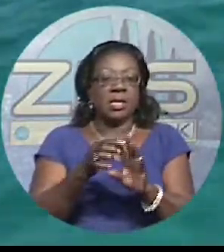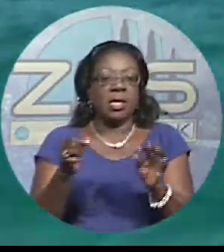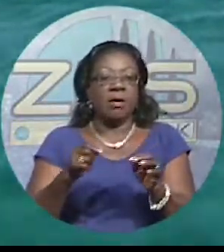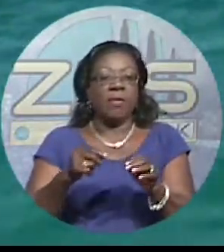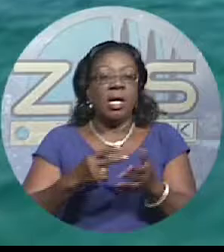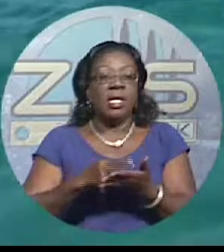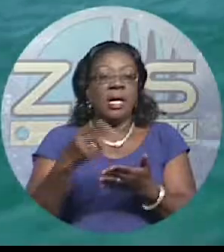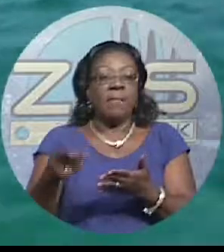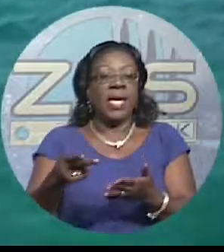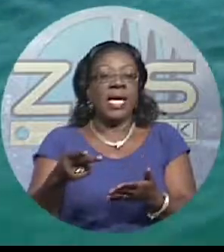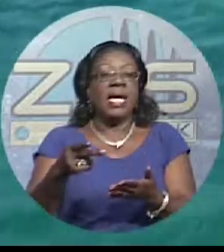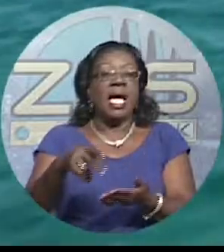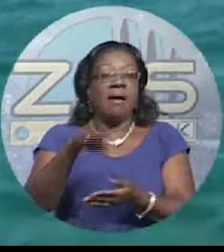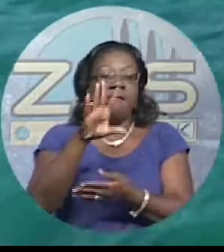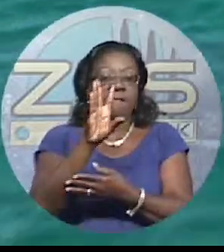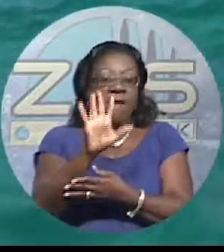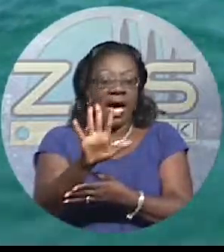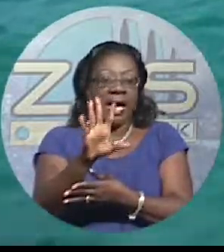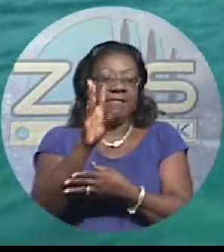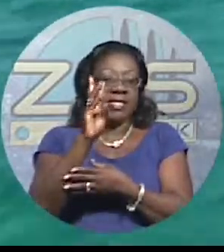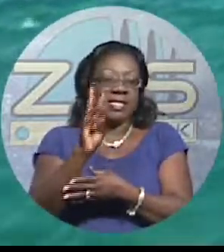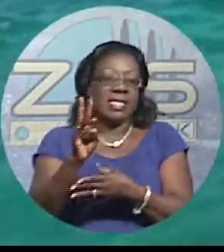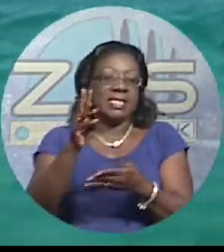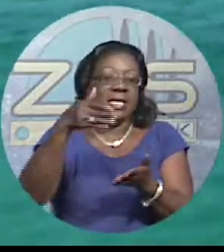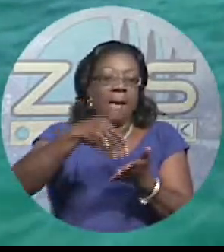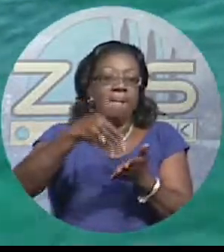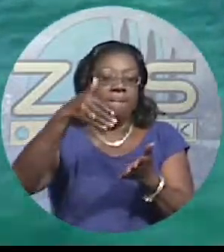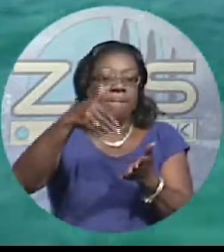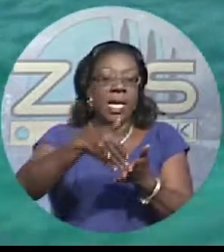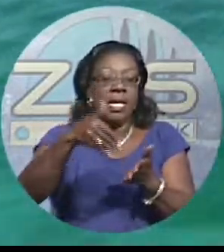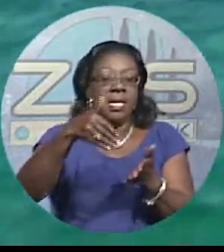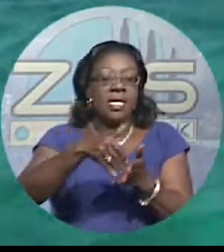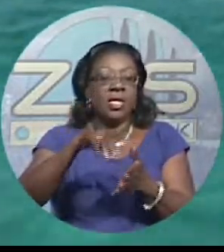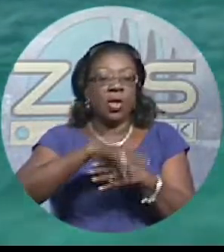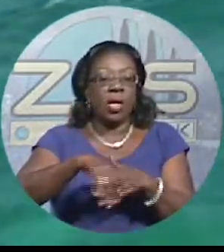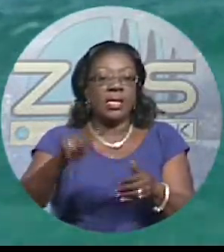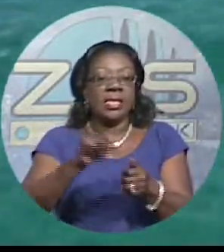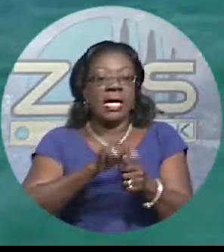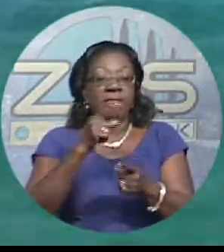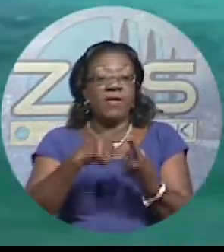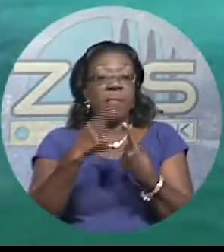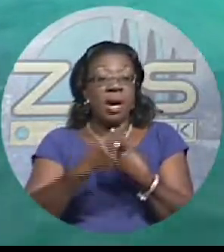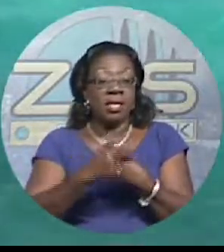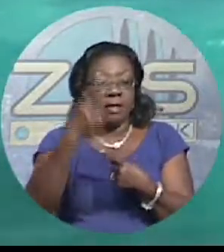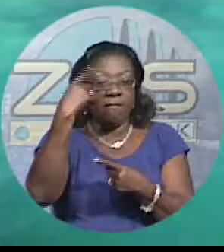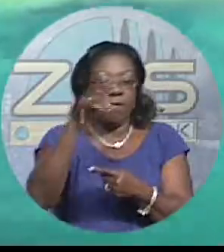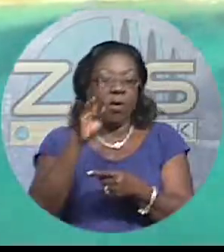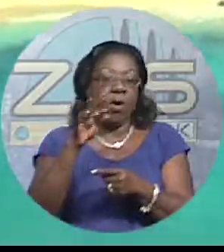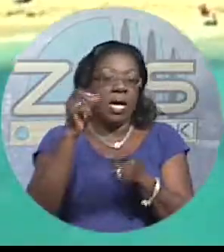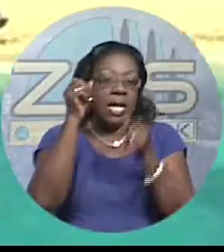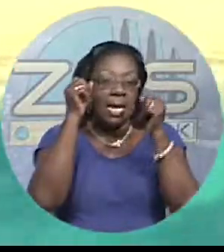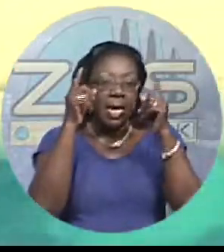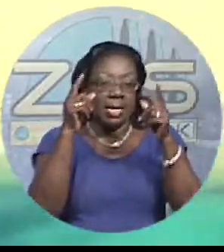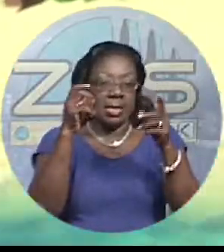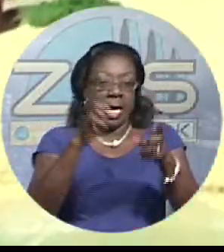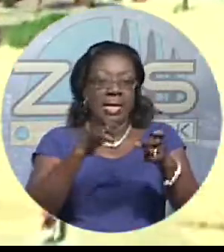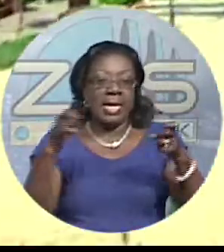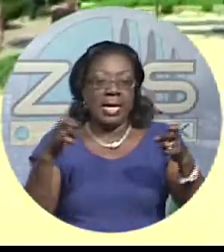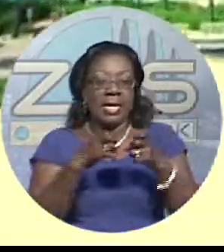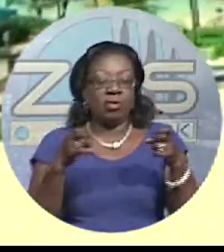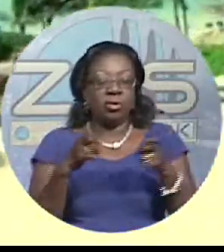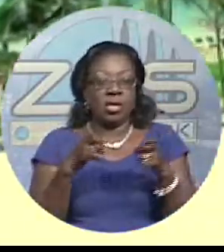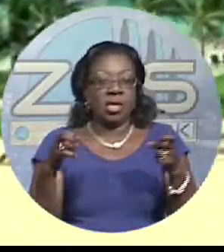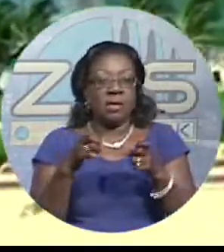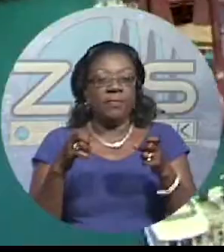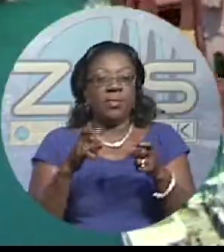$5 to $6 million a month in electricity costs. According to Mr. Miller, BEC has insurance in place and is now engaged in talks